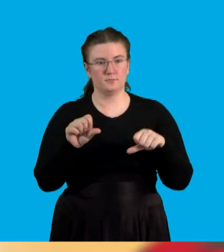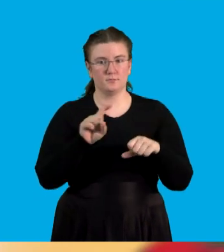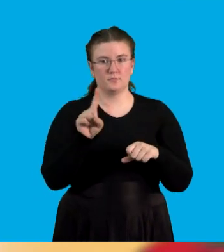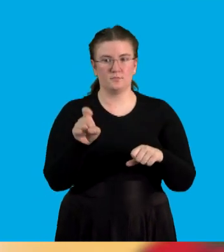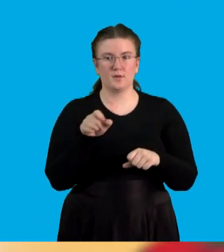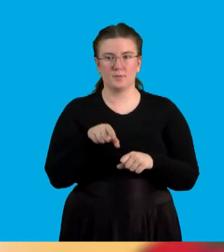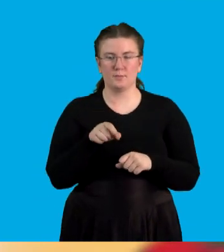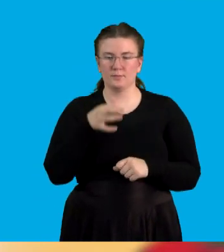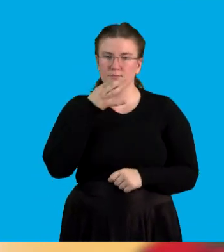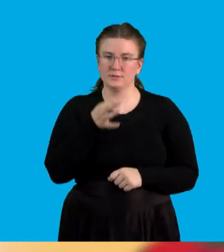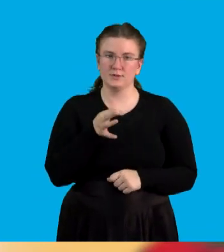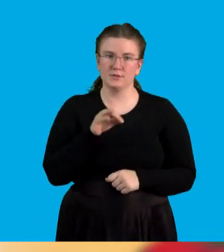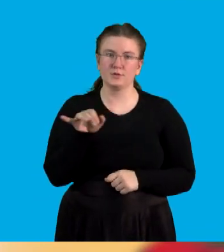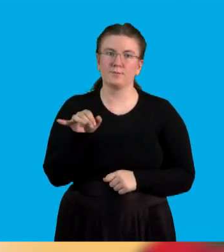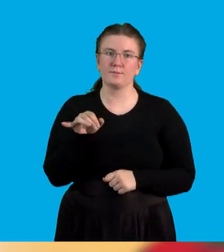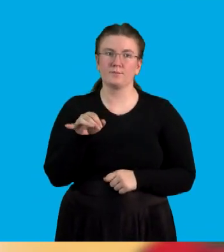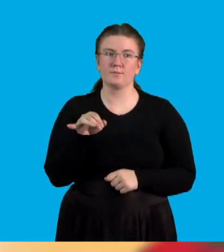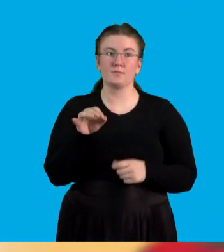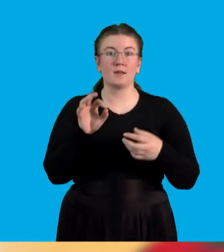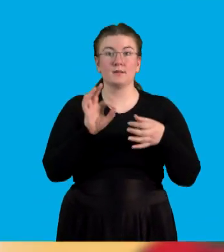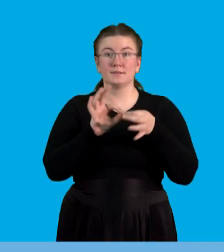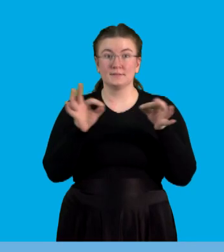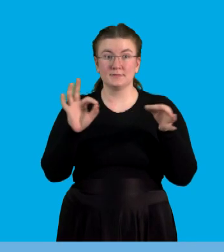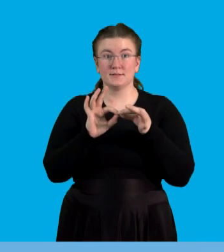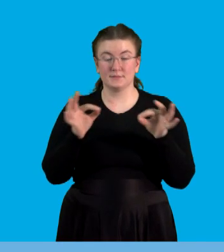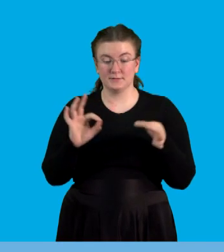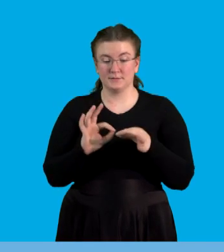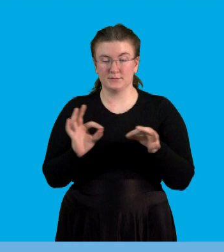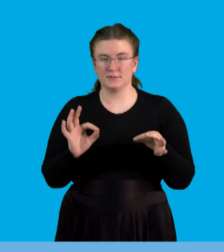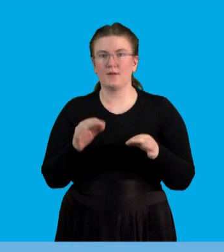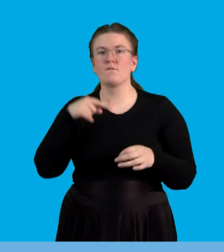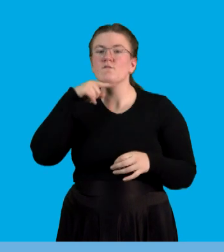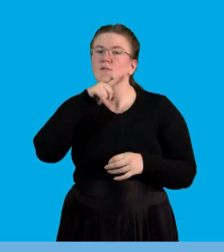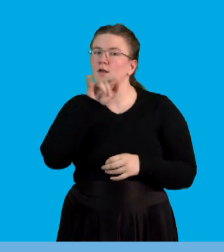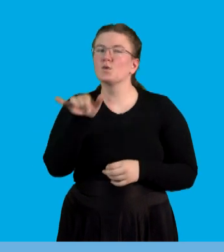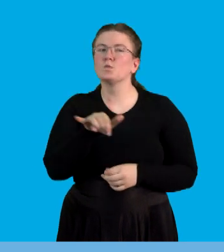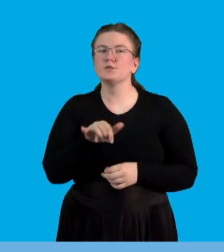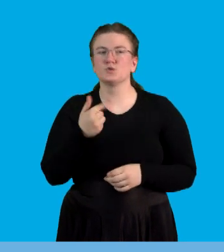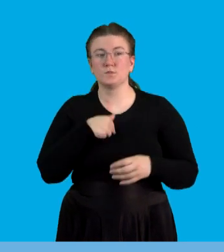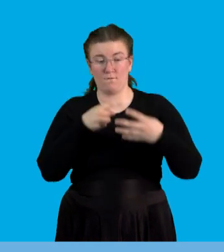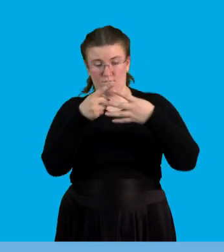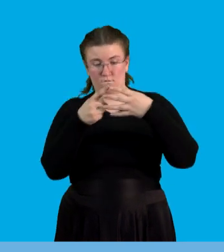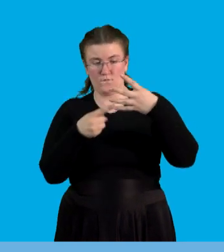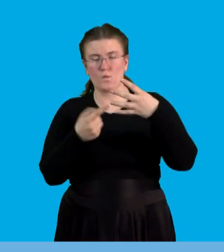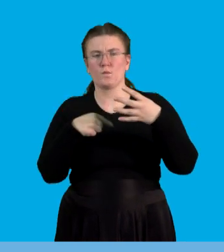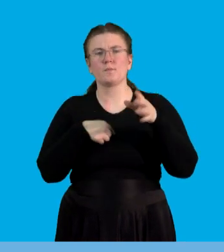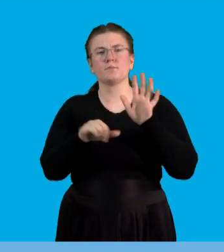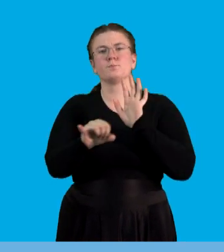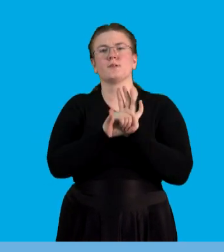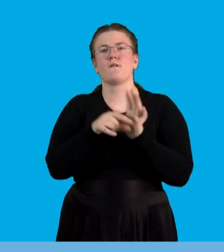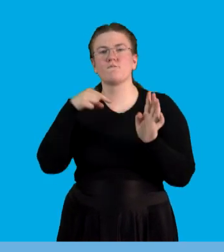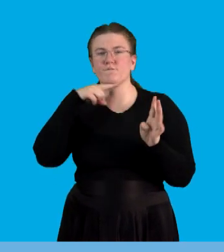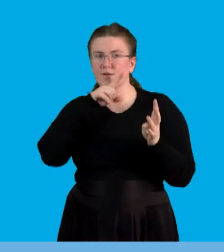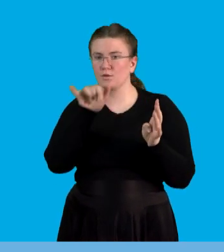Now, the next question says now, which one of the following statements is false? So out of the 4 statements that we have, we need to identify the one